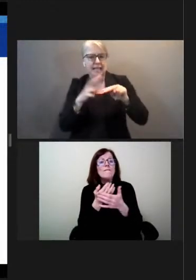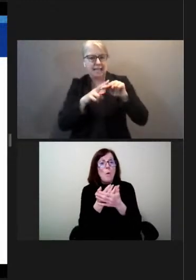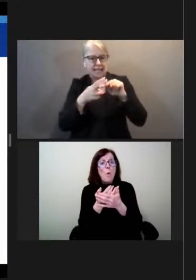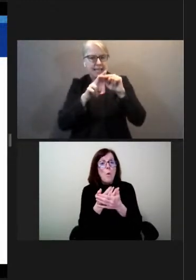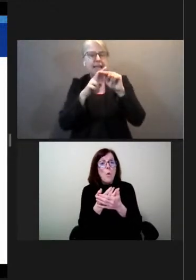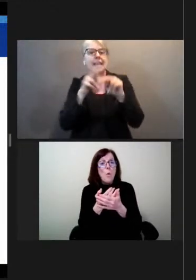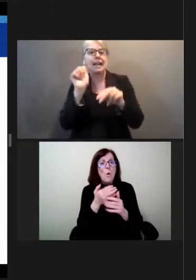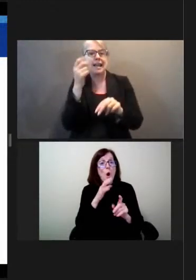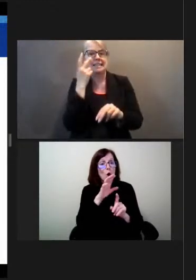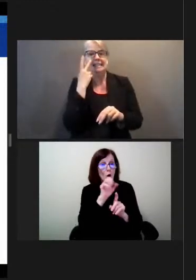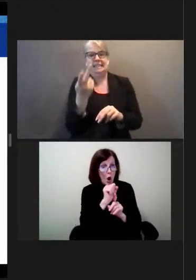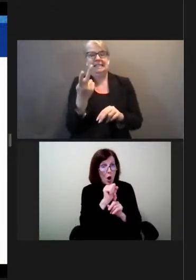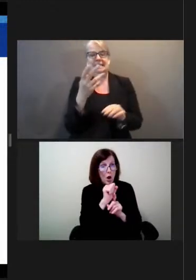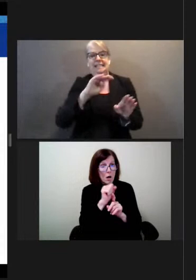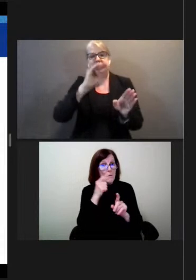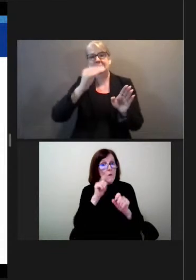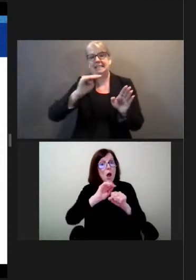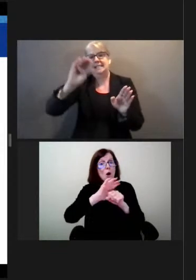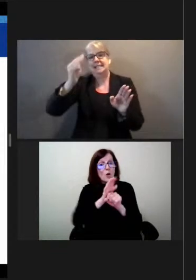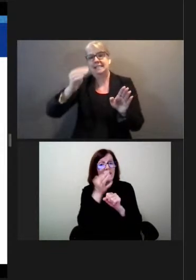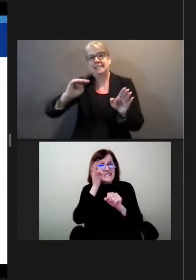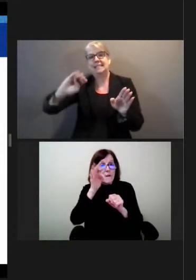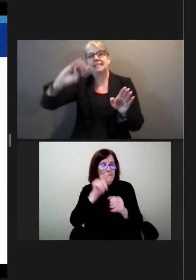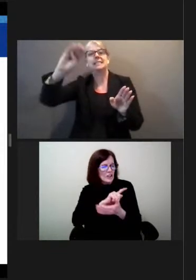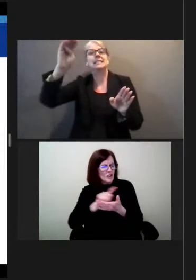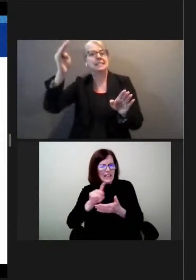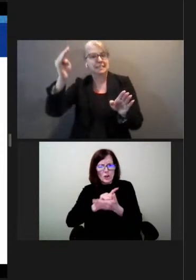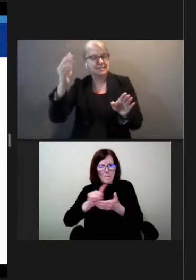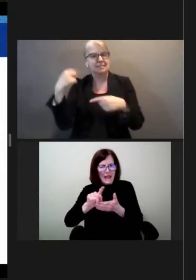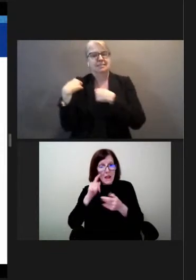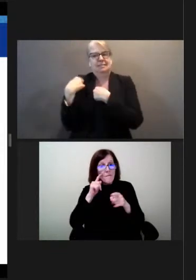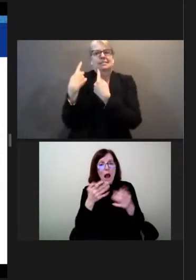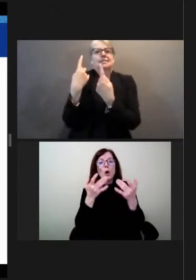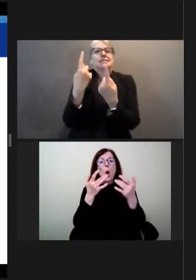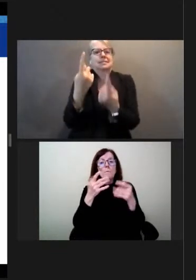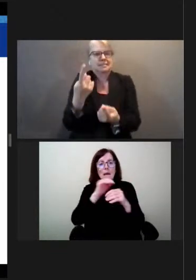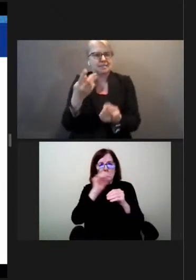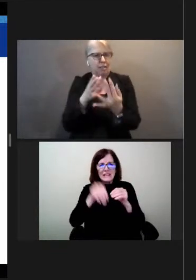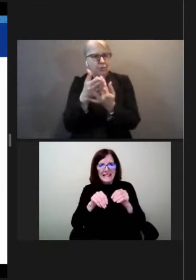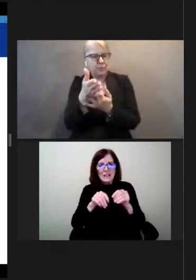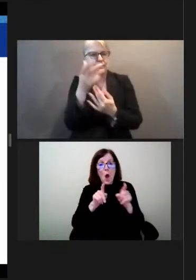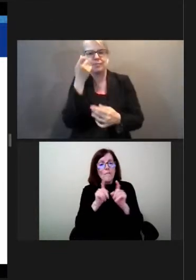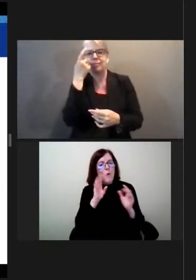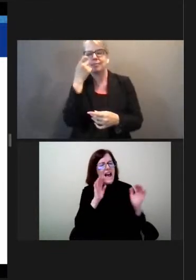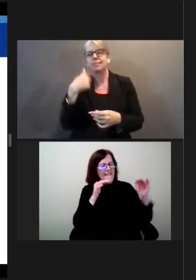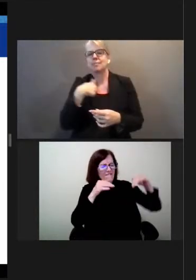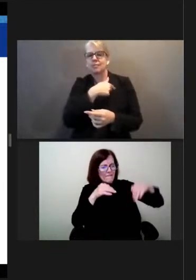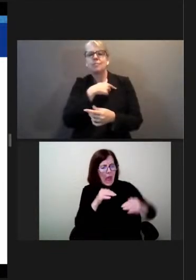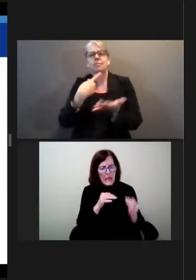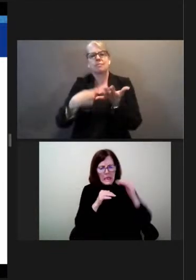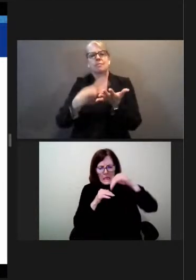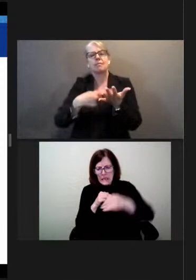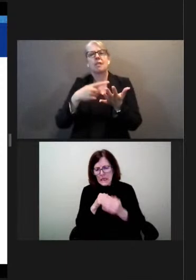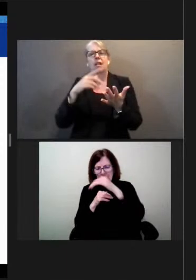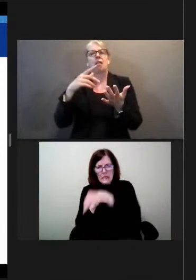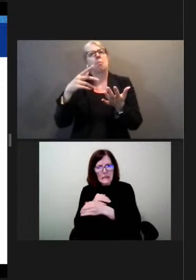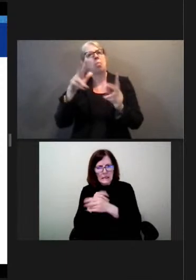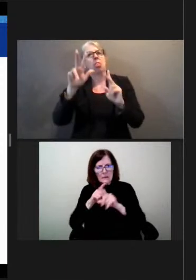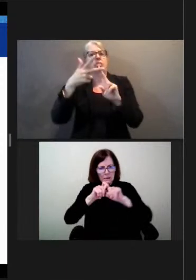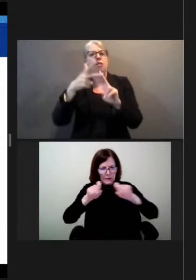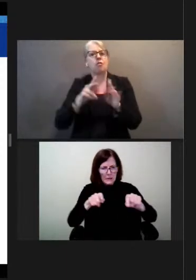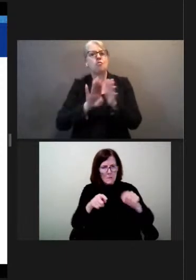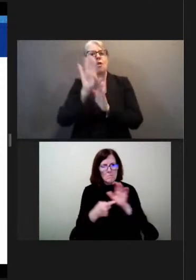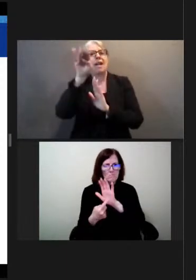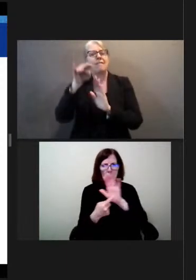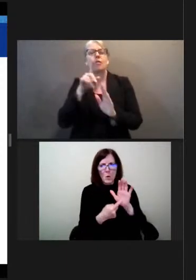And what you can see are the series of waves that we've been through. I mean, while we typically talk about a third wave, actually, this is